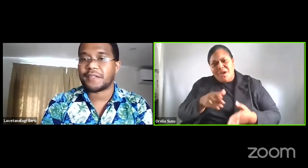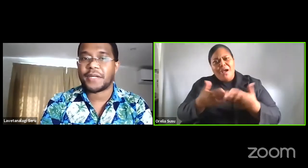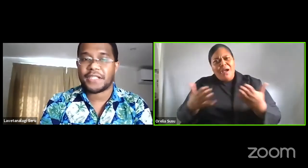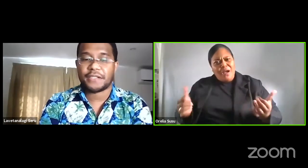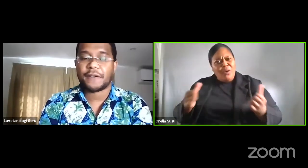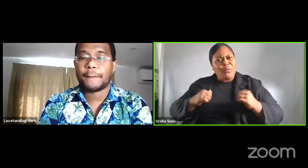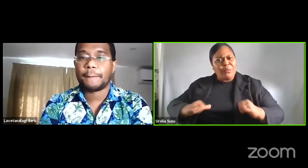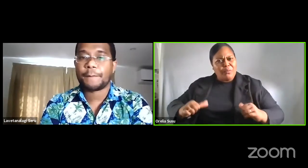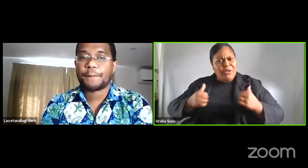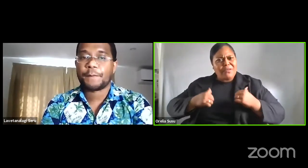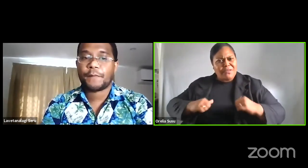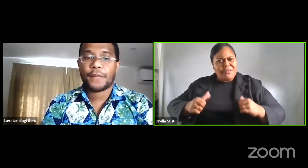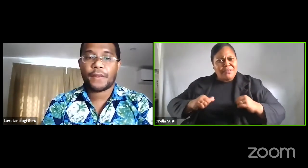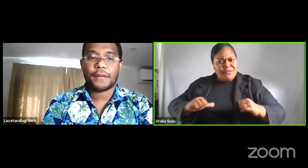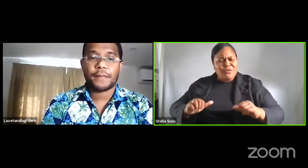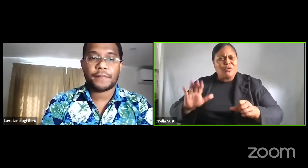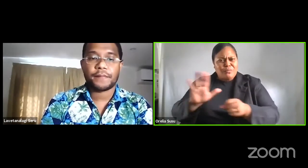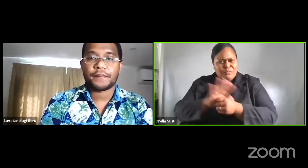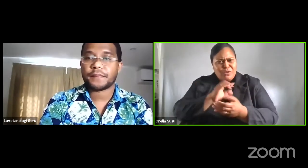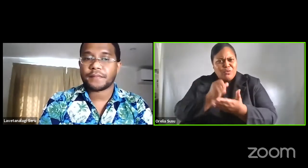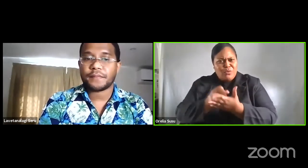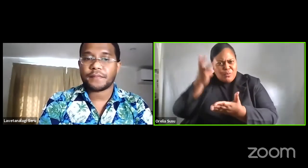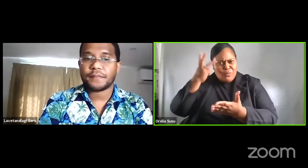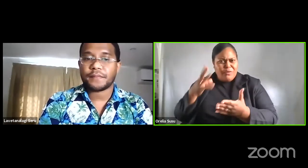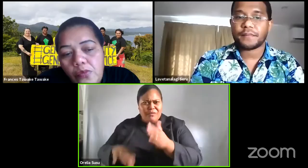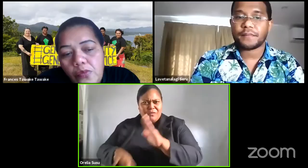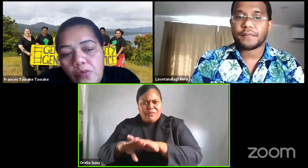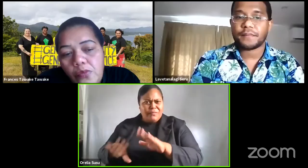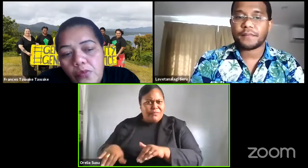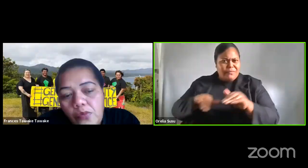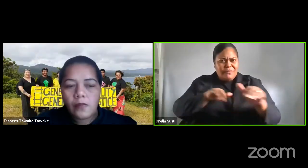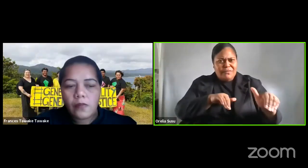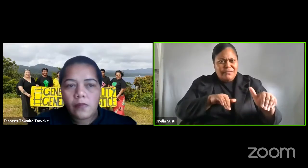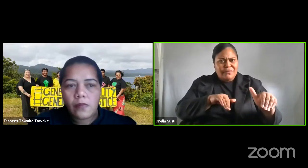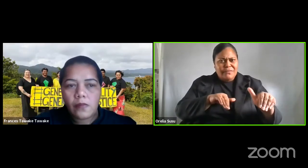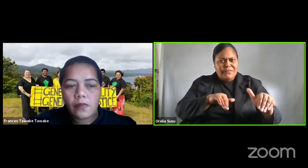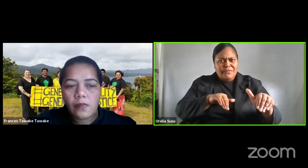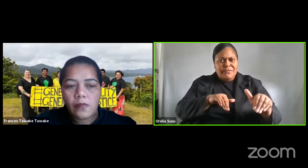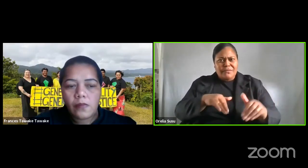participation uh